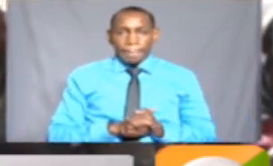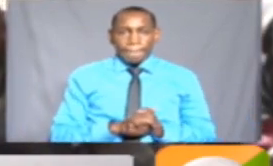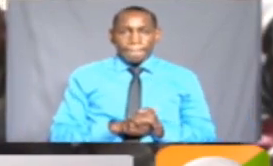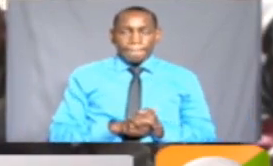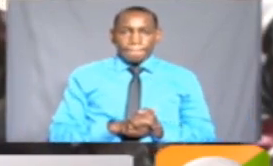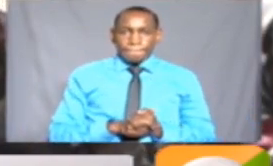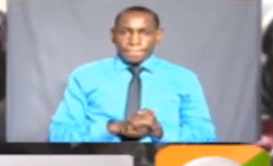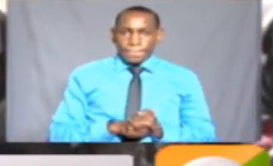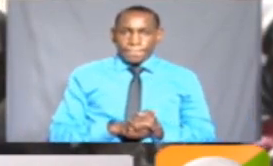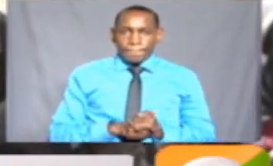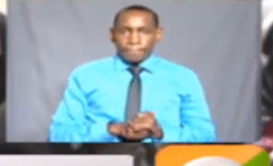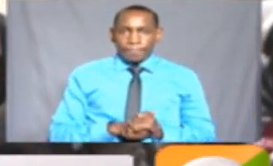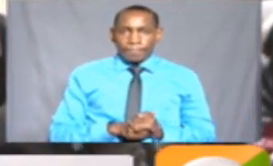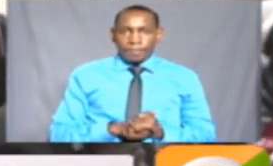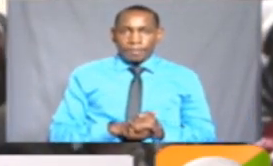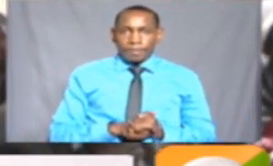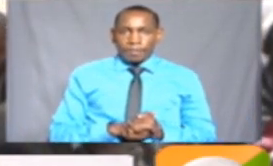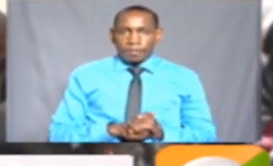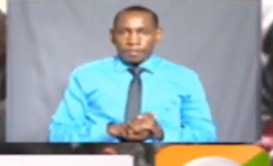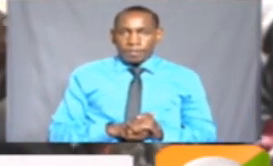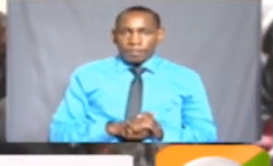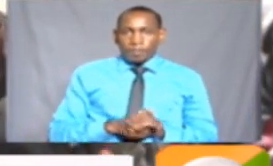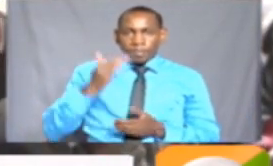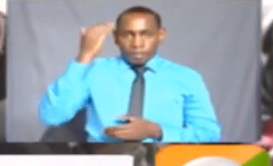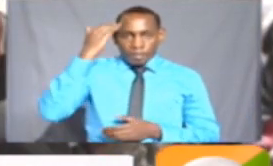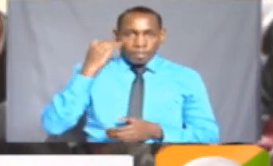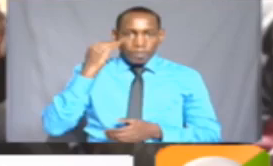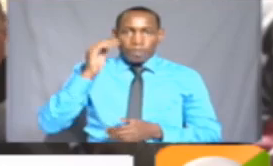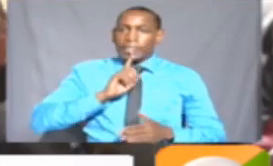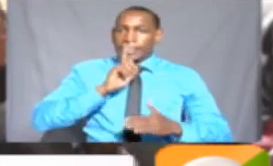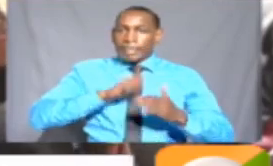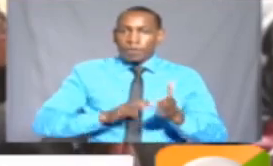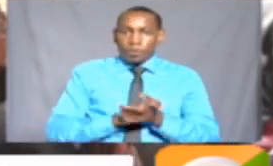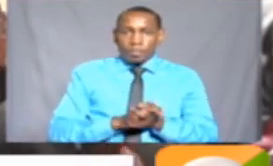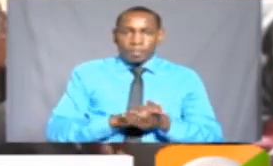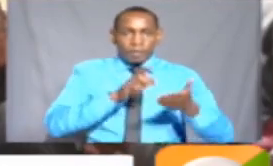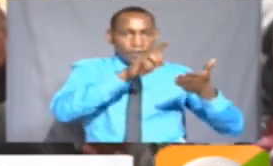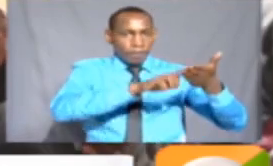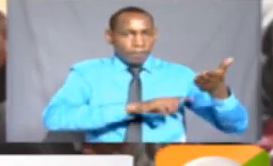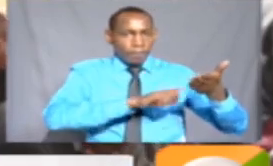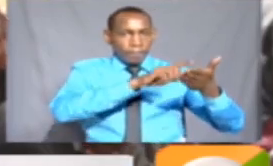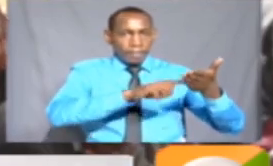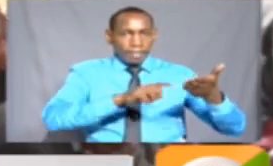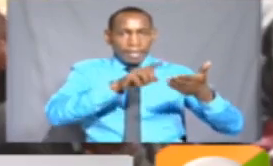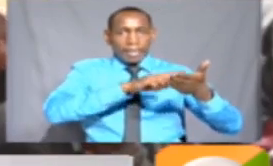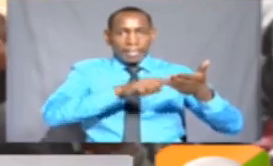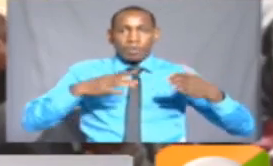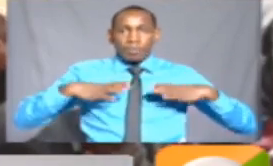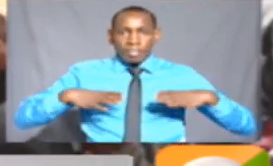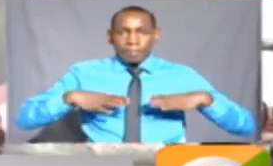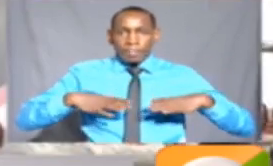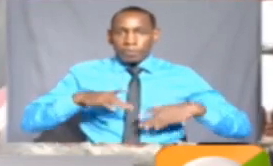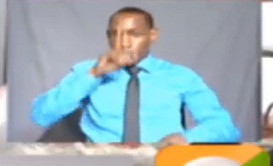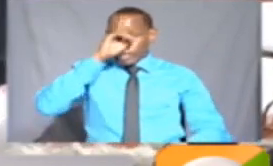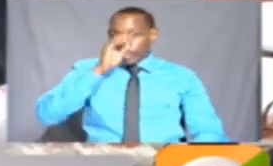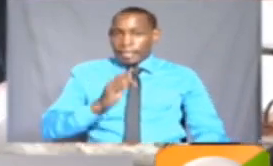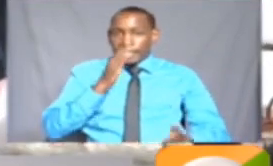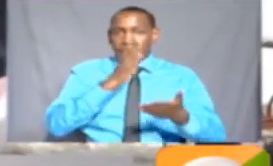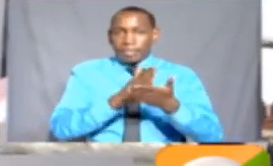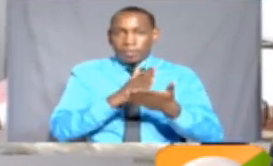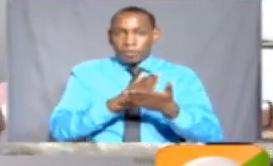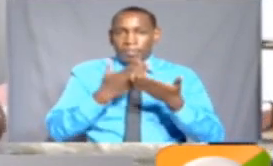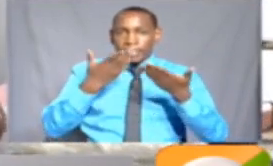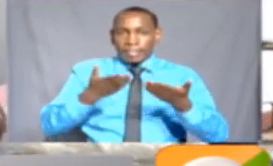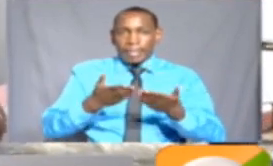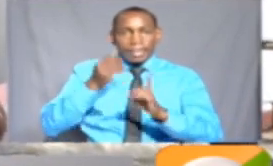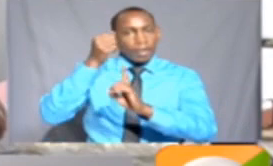quickly realises. Prosecutor Alexander Muteti argued that the offences facing the accused persons was serious, and in the current